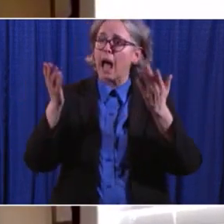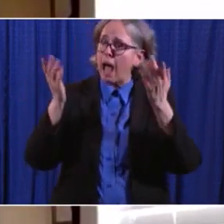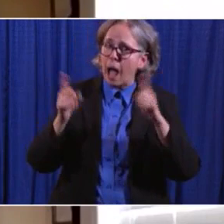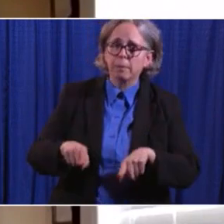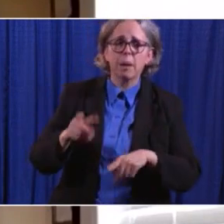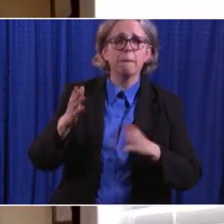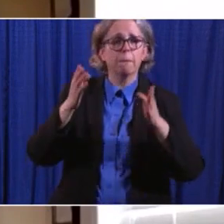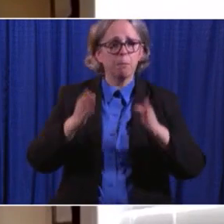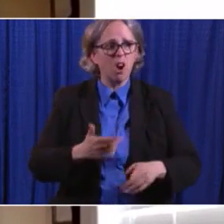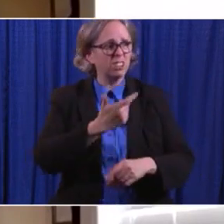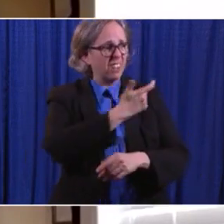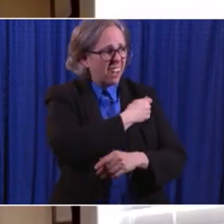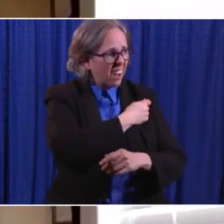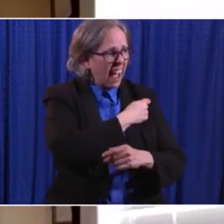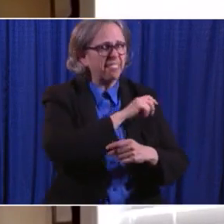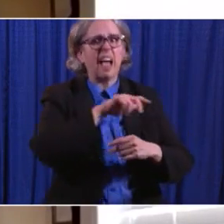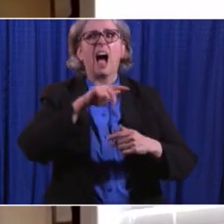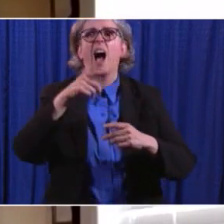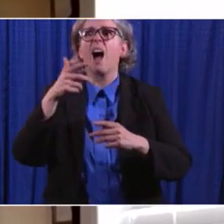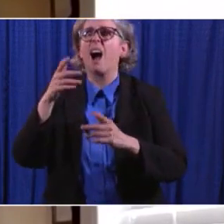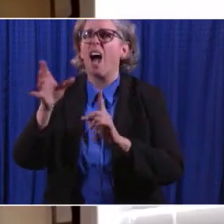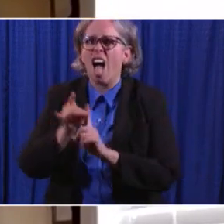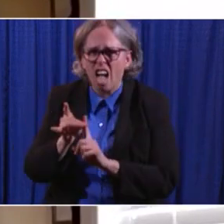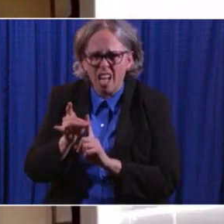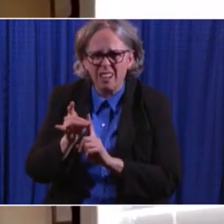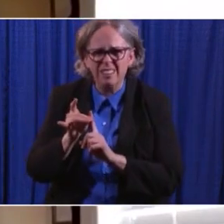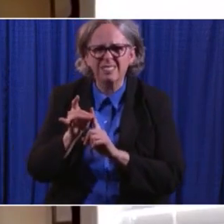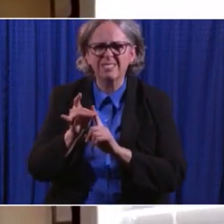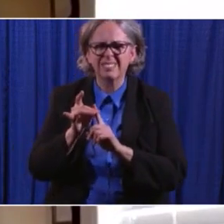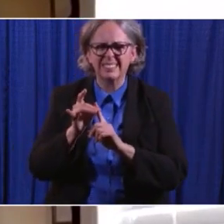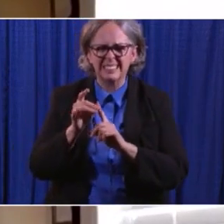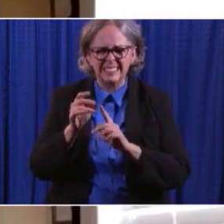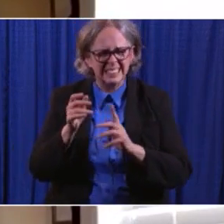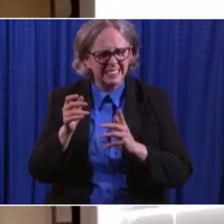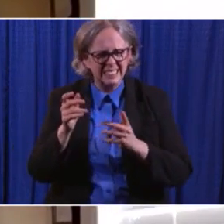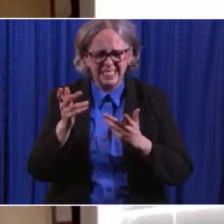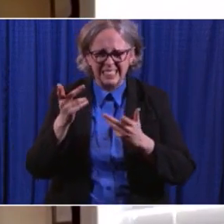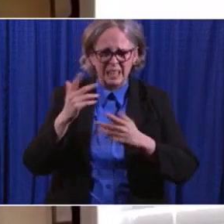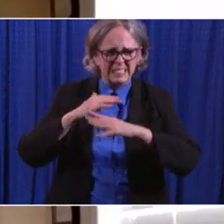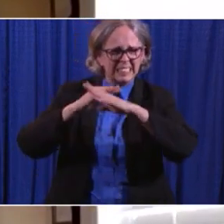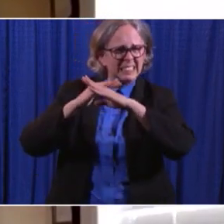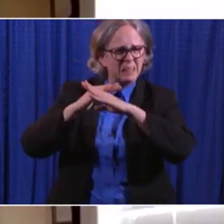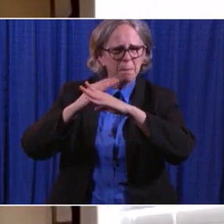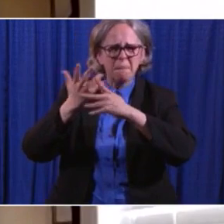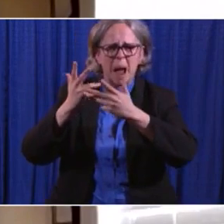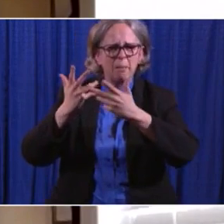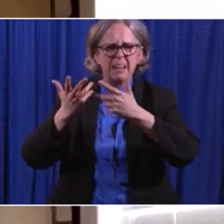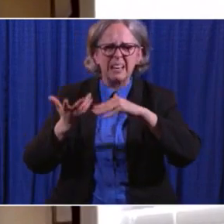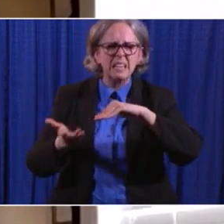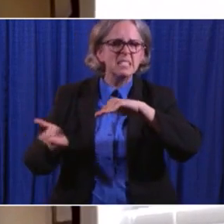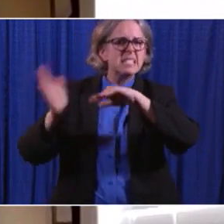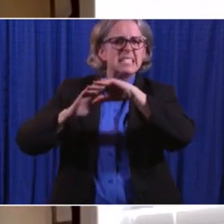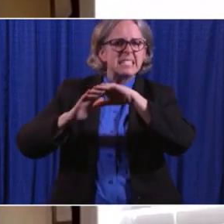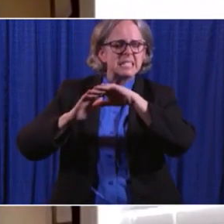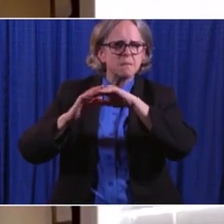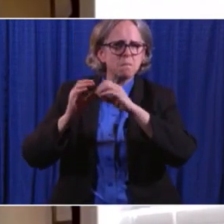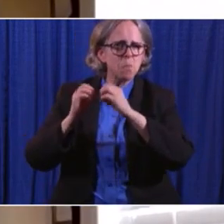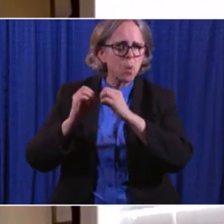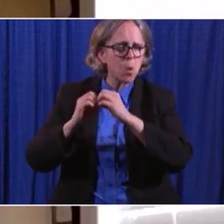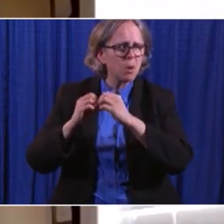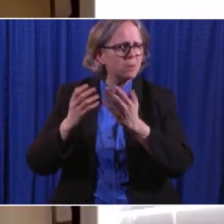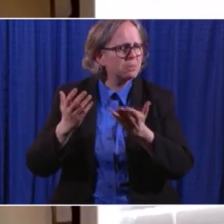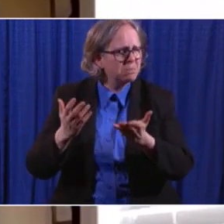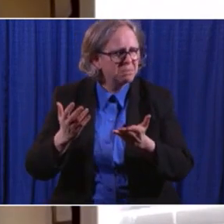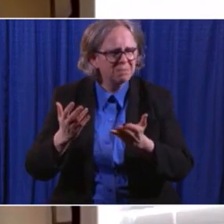vaccine. In terms of specific numbers, I'm not sure our information is that granular, but I can speak in terms